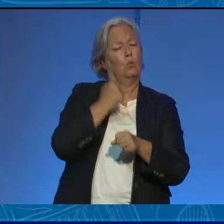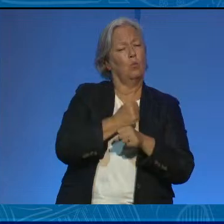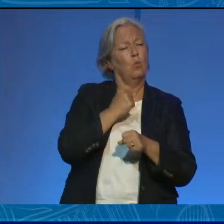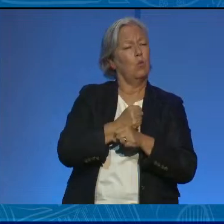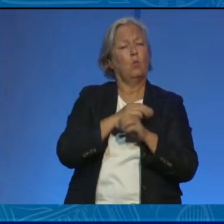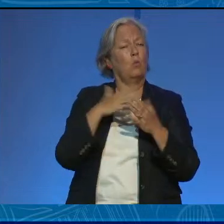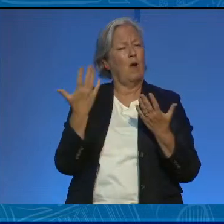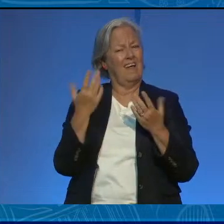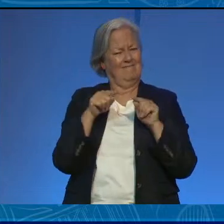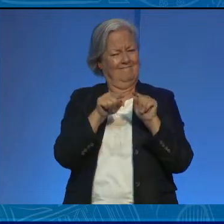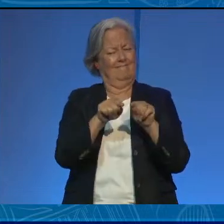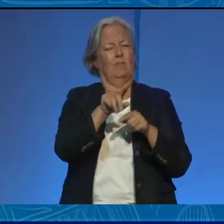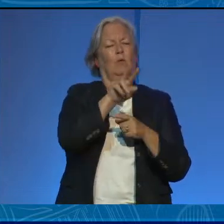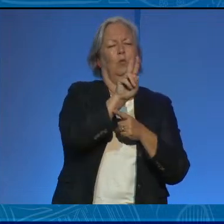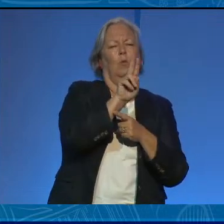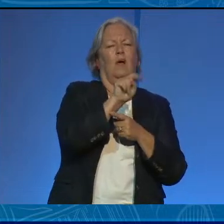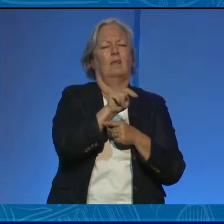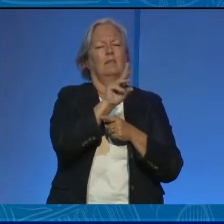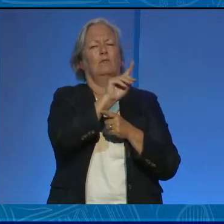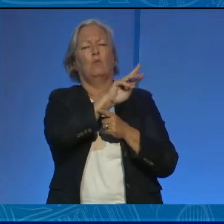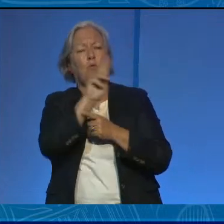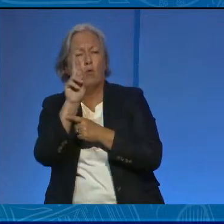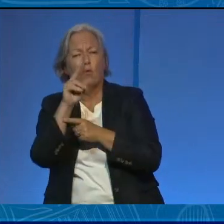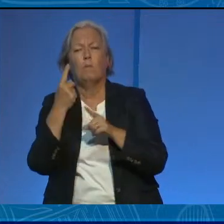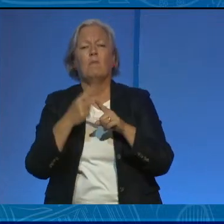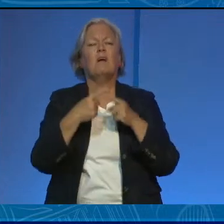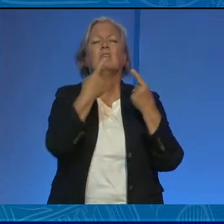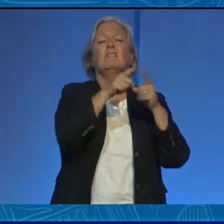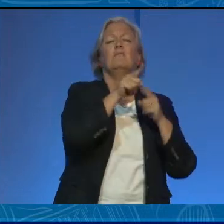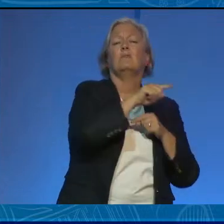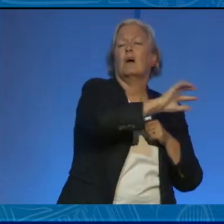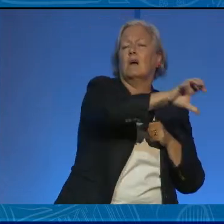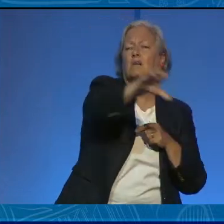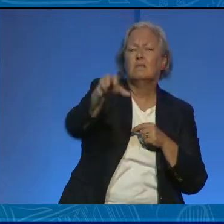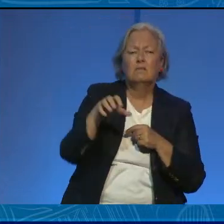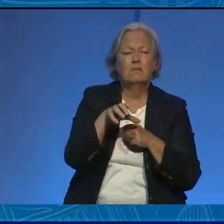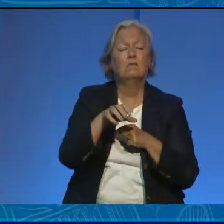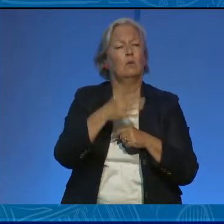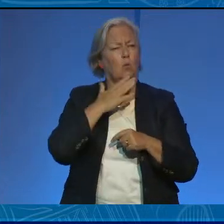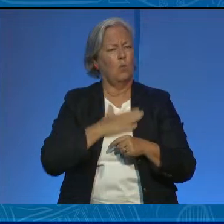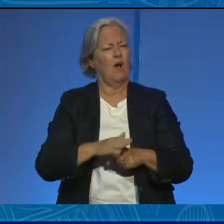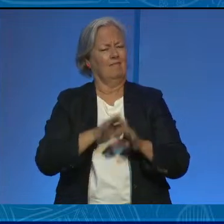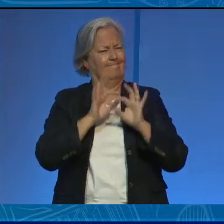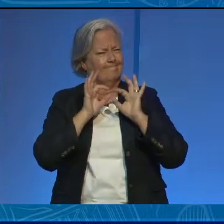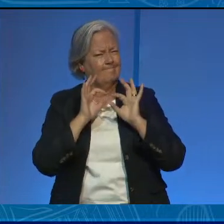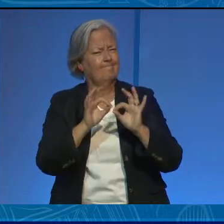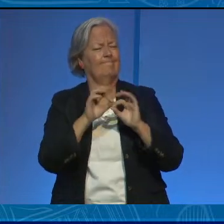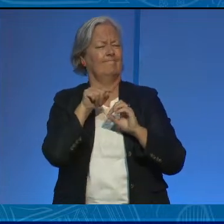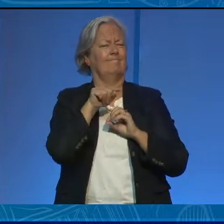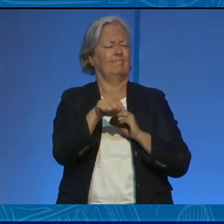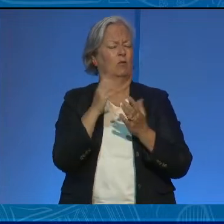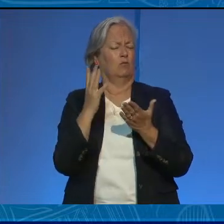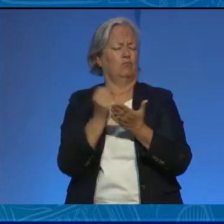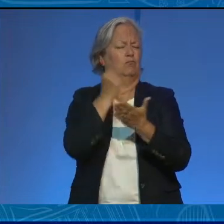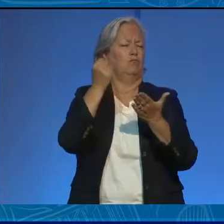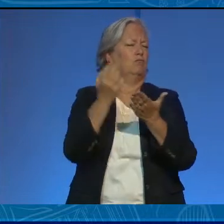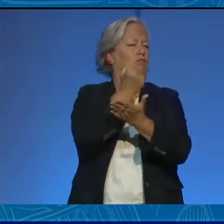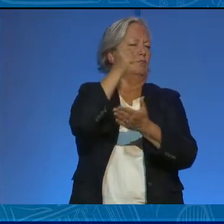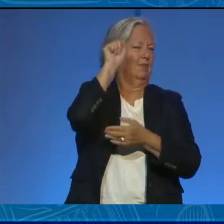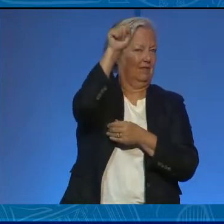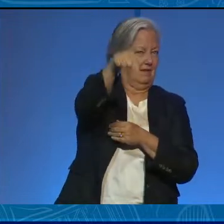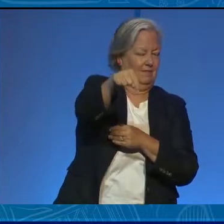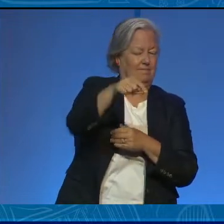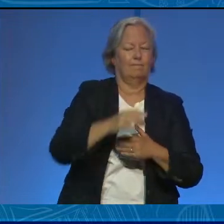and all participating countries to ensure a successful global platform. Our focus will be